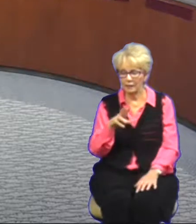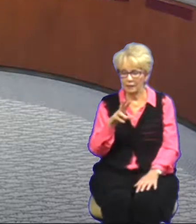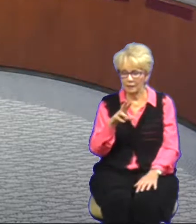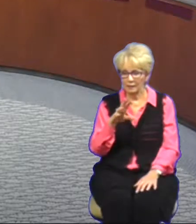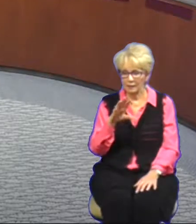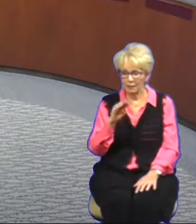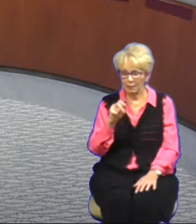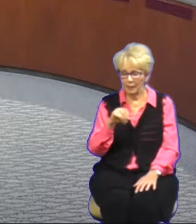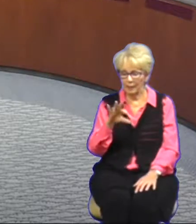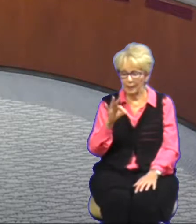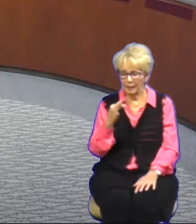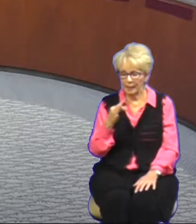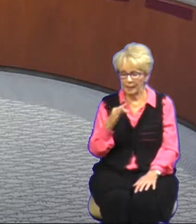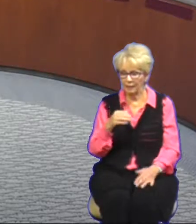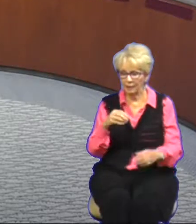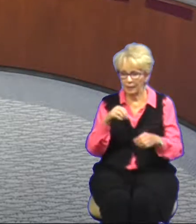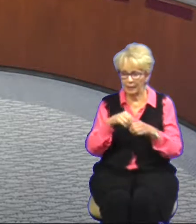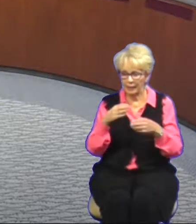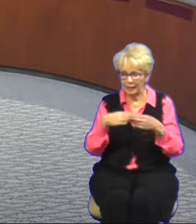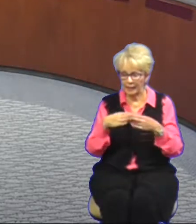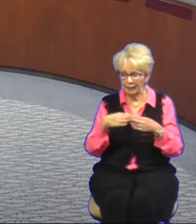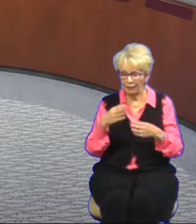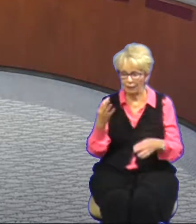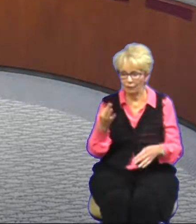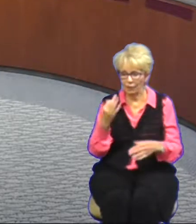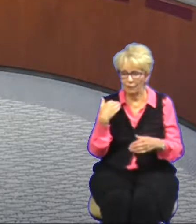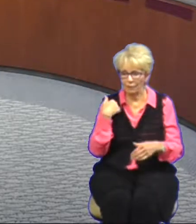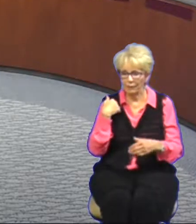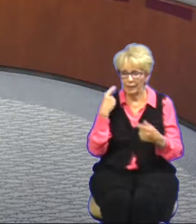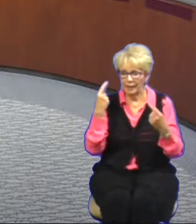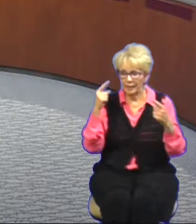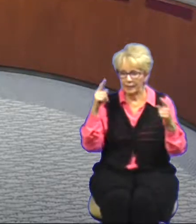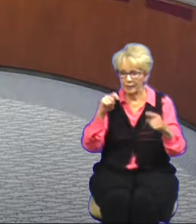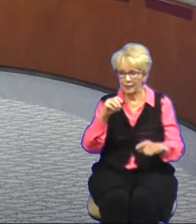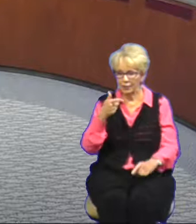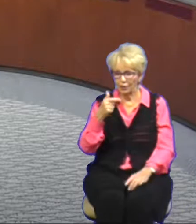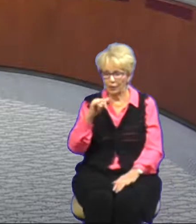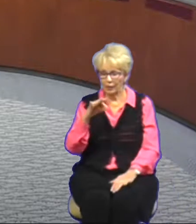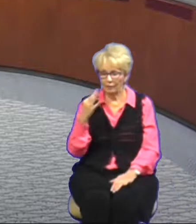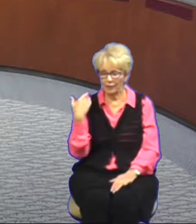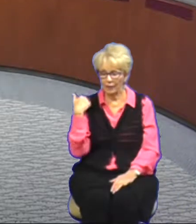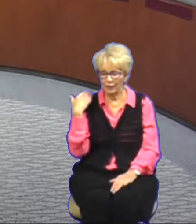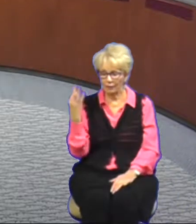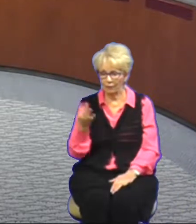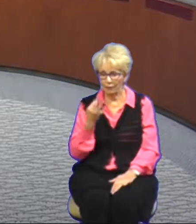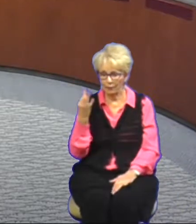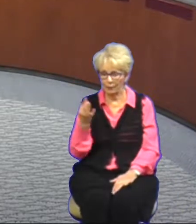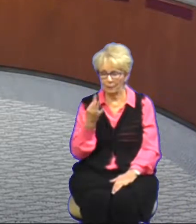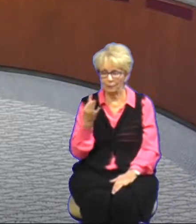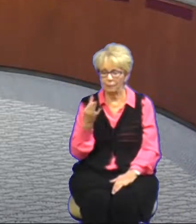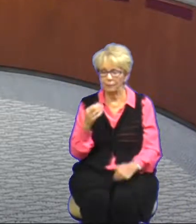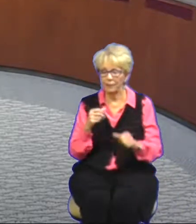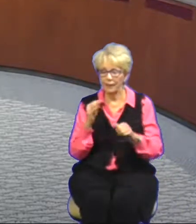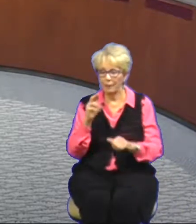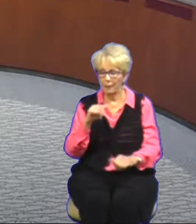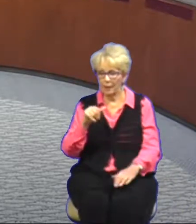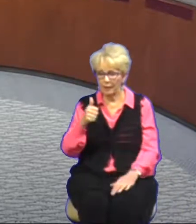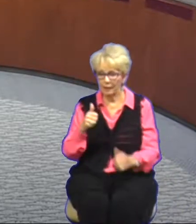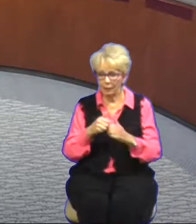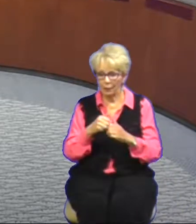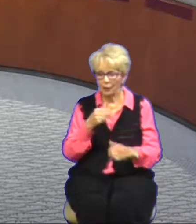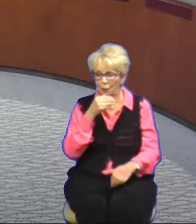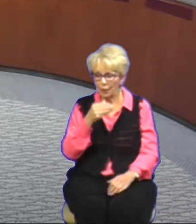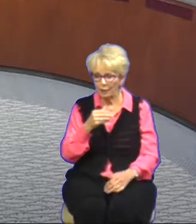7 p.m. Downtown, we had a very successful TGIF this past Friday. It continues on May 10th with